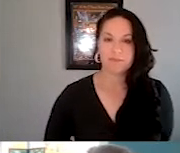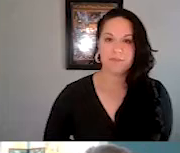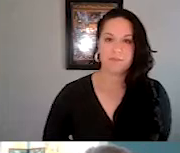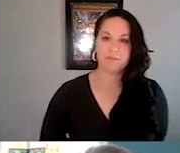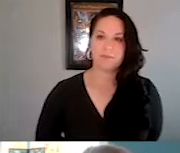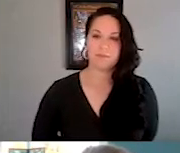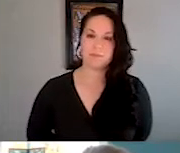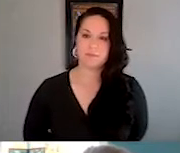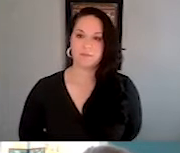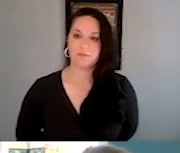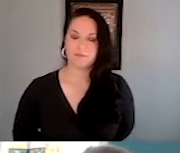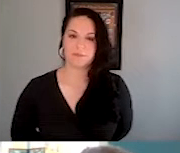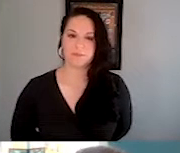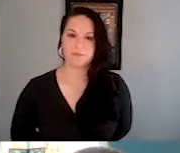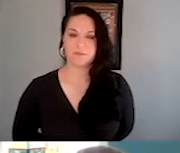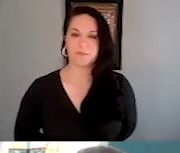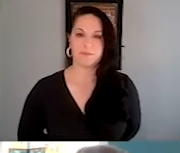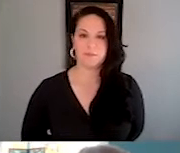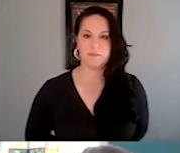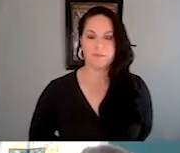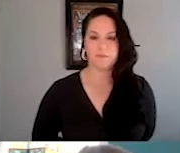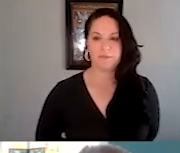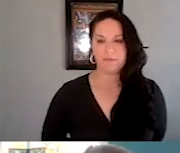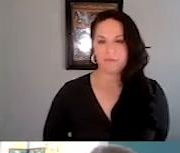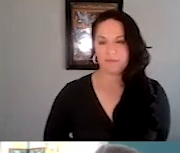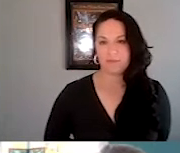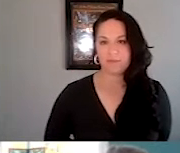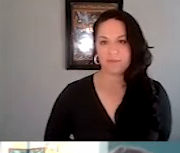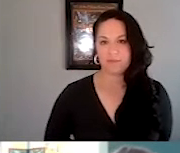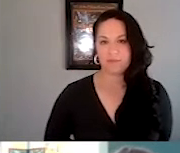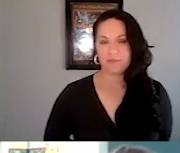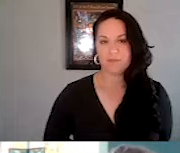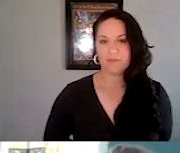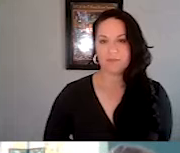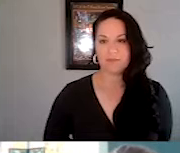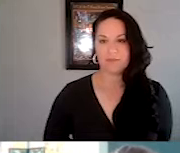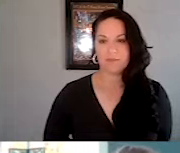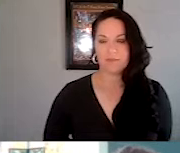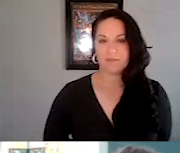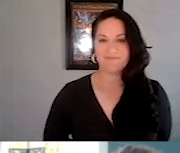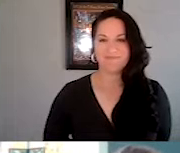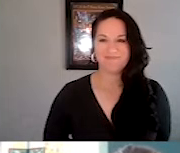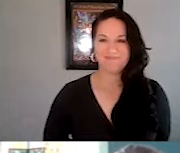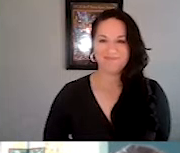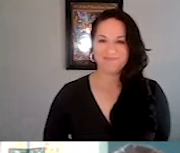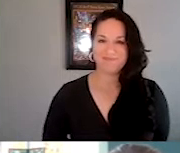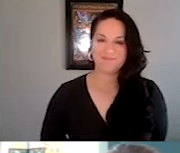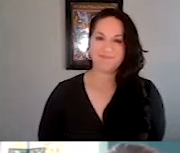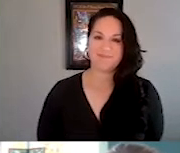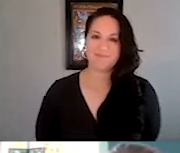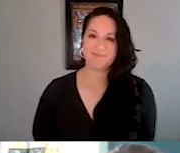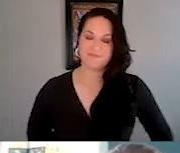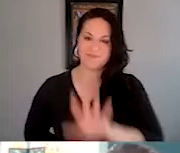link in the chat box. So if you have time after this, please take our evaluation. We have two speakers with us today. One